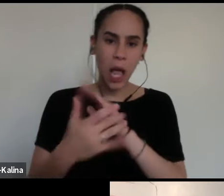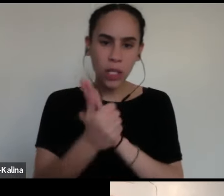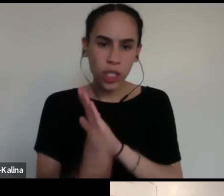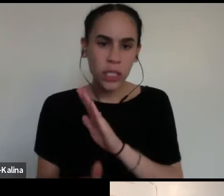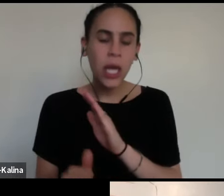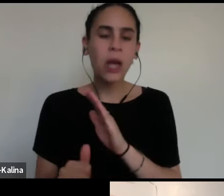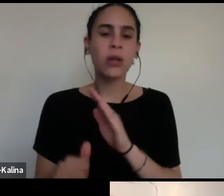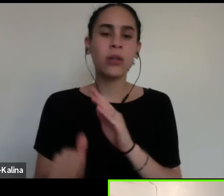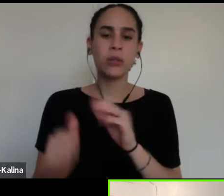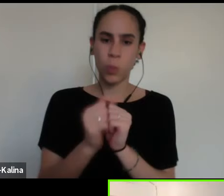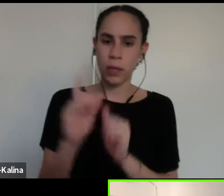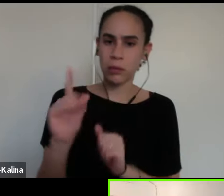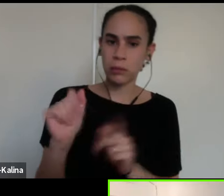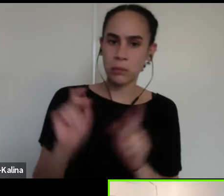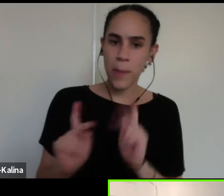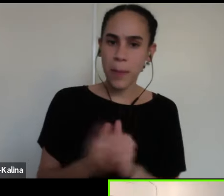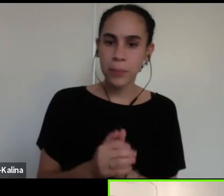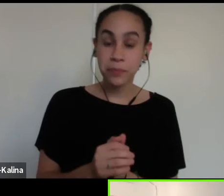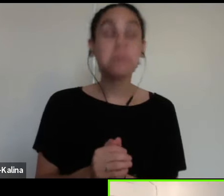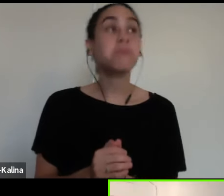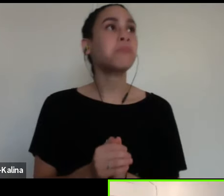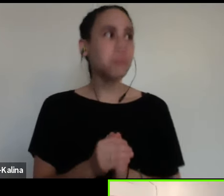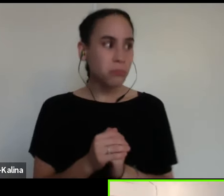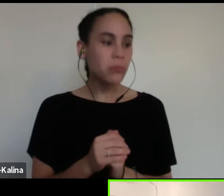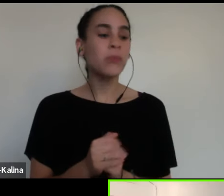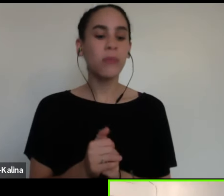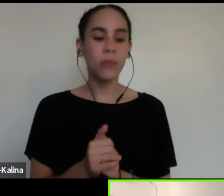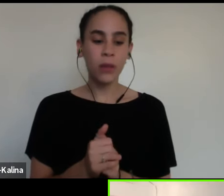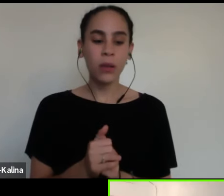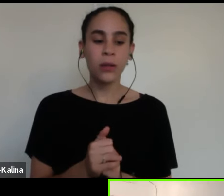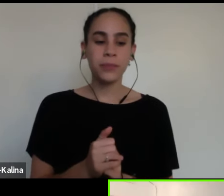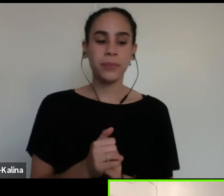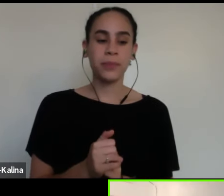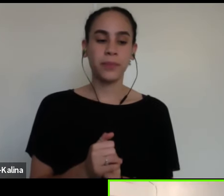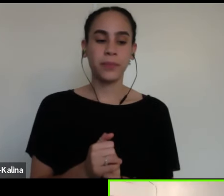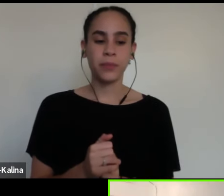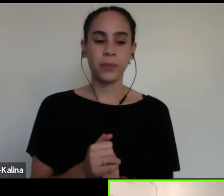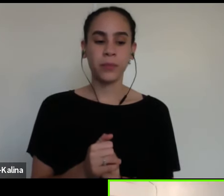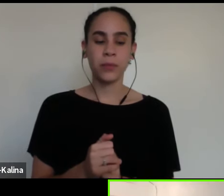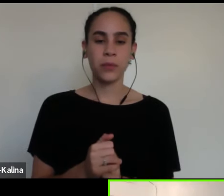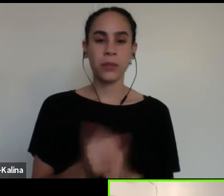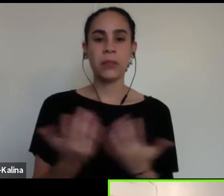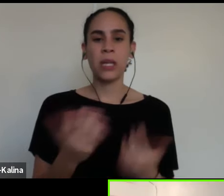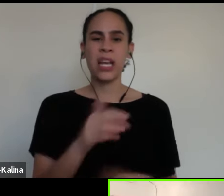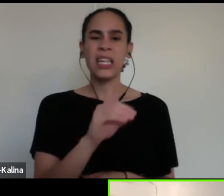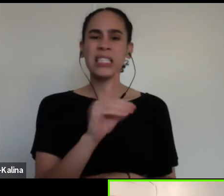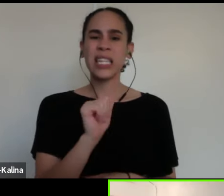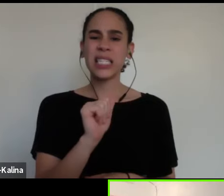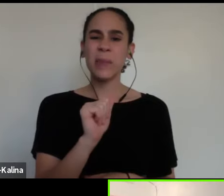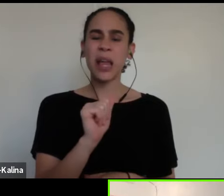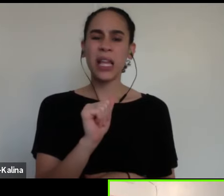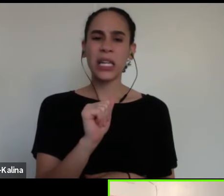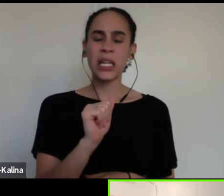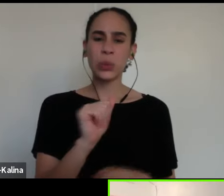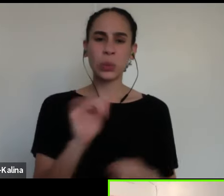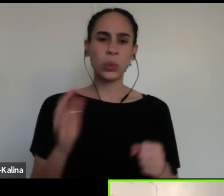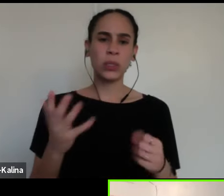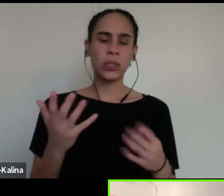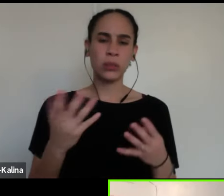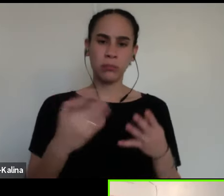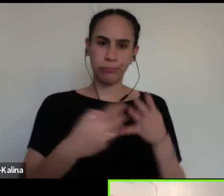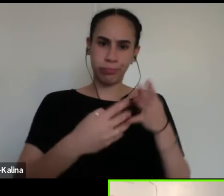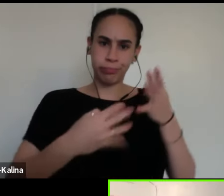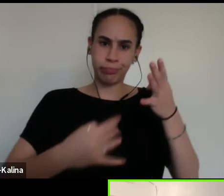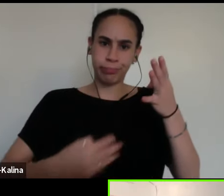disabilities. Yeah, and I think disability is a blanket term sometimes. And so I want to be really careful